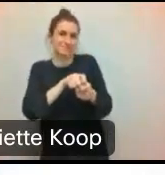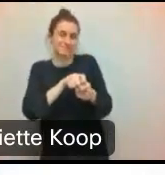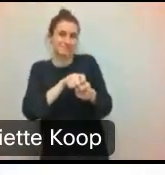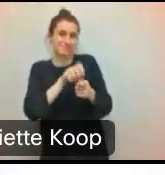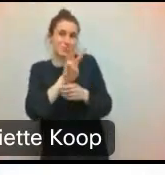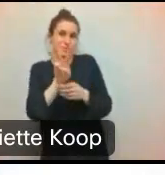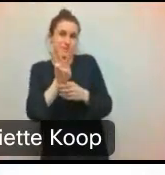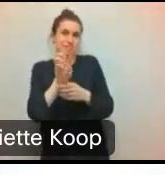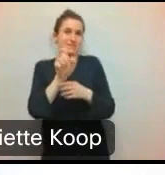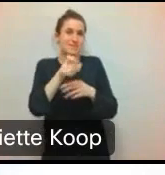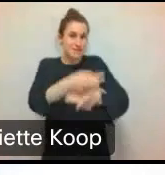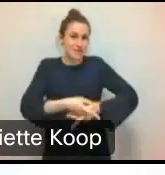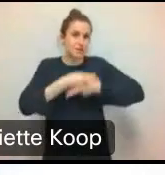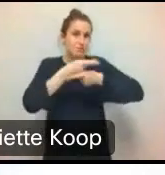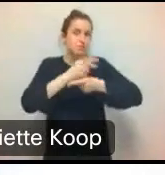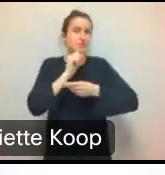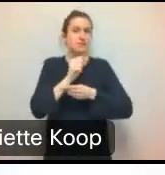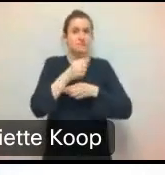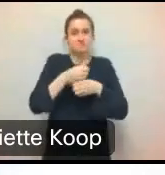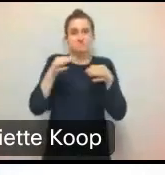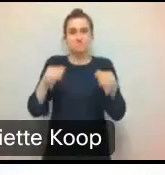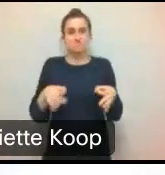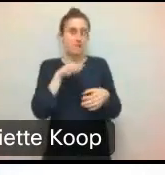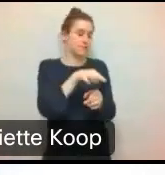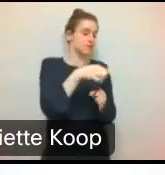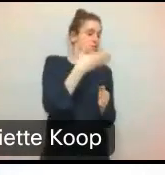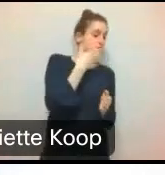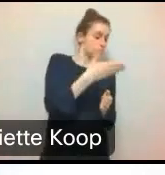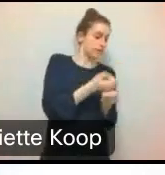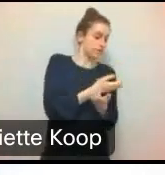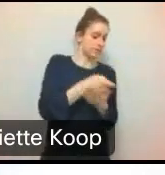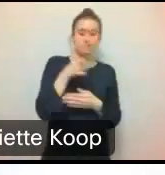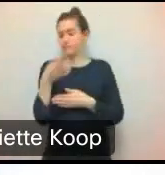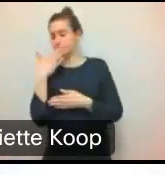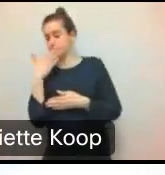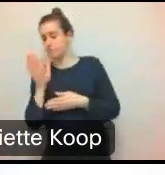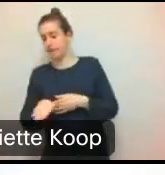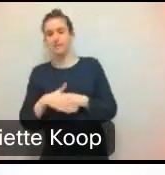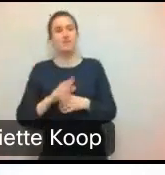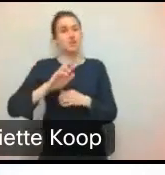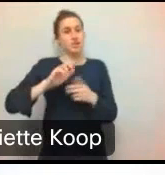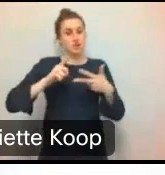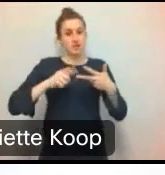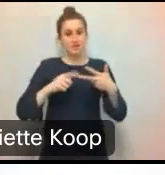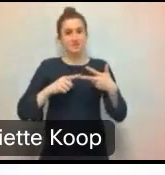say this is all good or this is all bad. And the third one is one I am admitting that I do